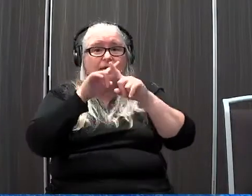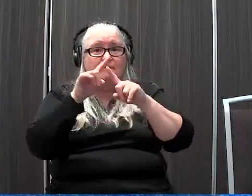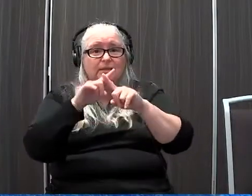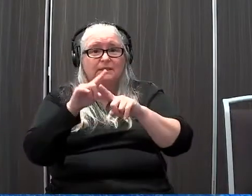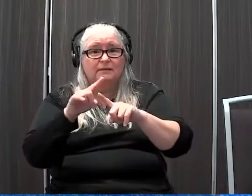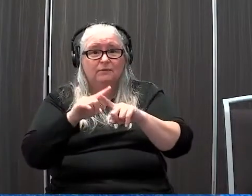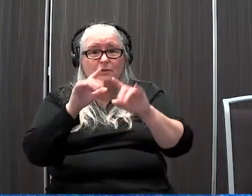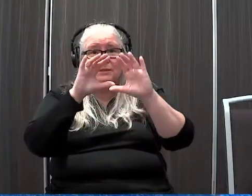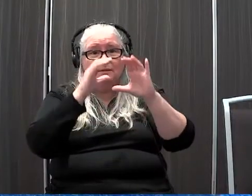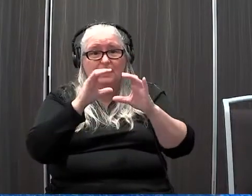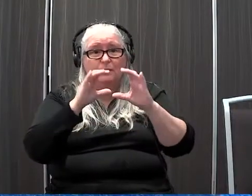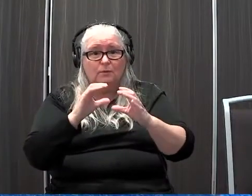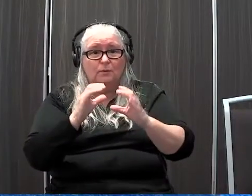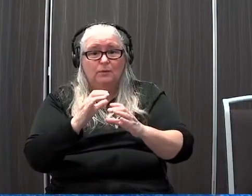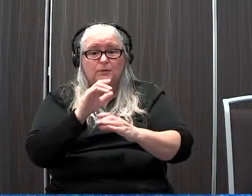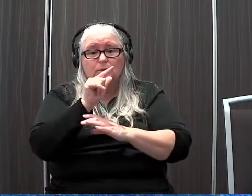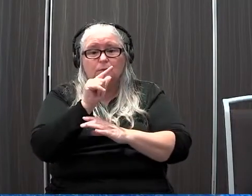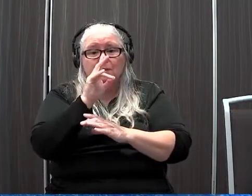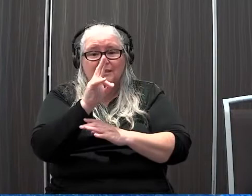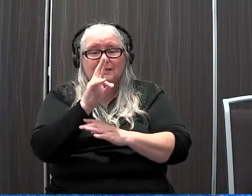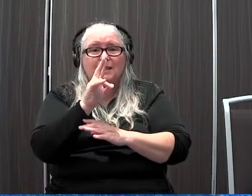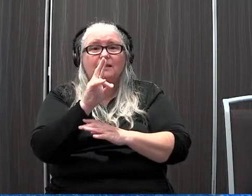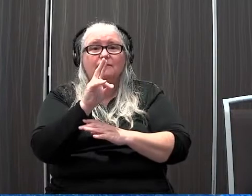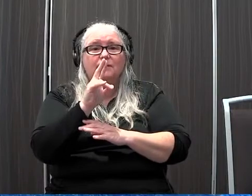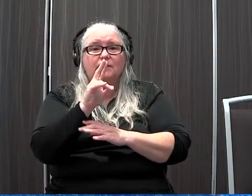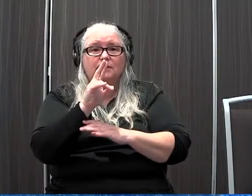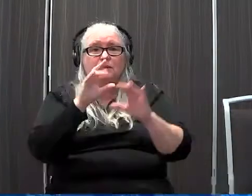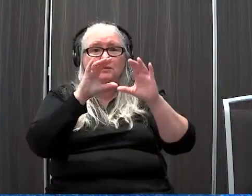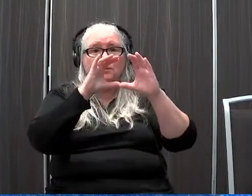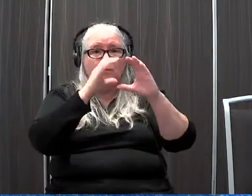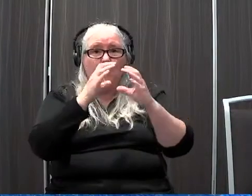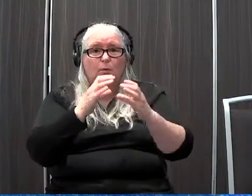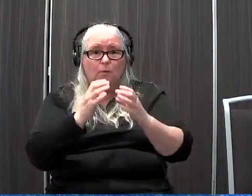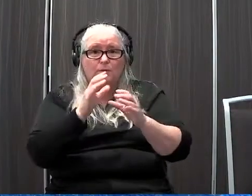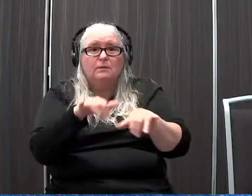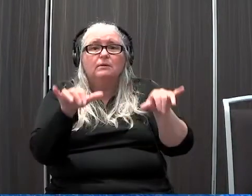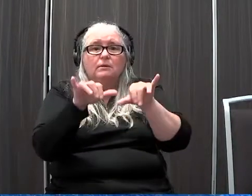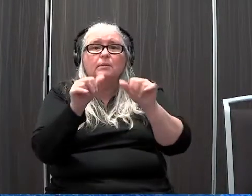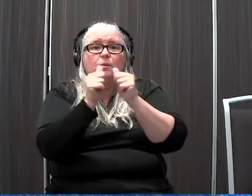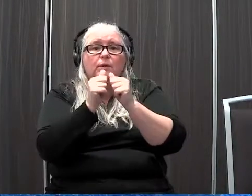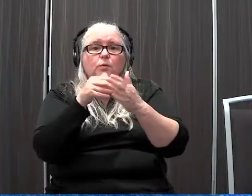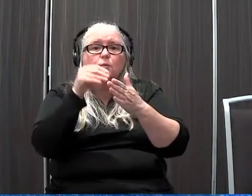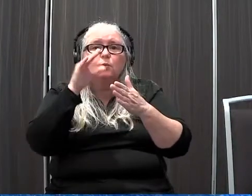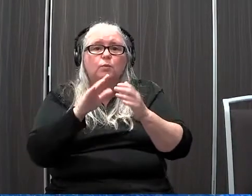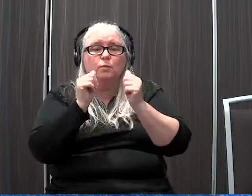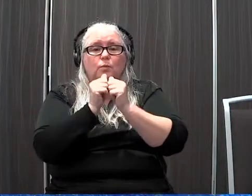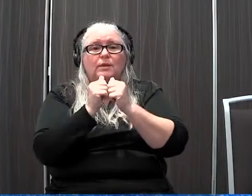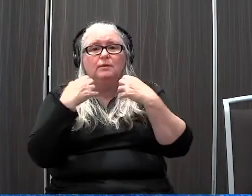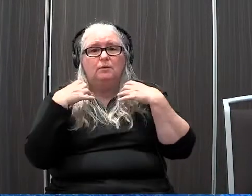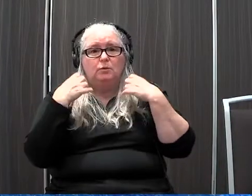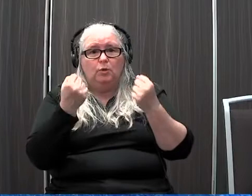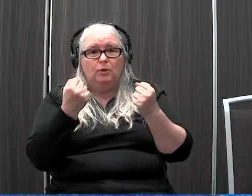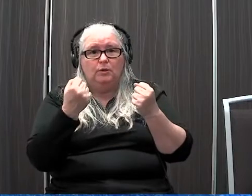columns, and then 27 rows or characteristics and concerns that are common to students with charge, which are broken up into those